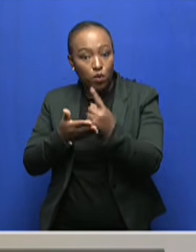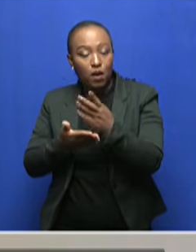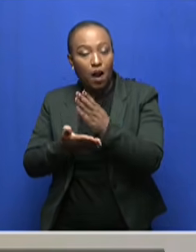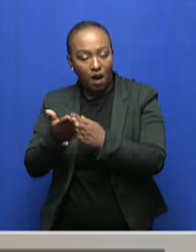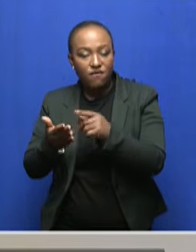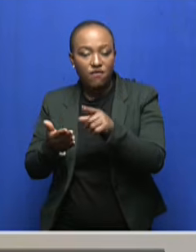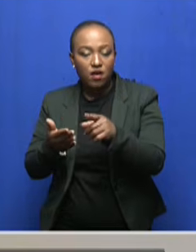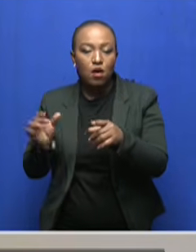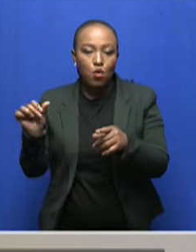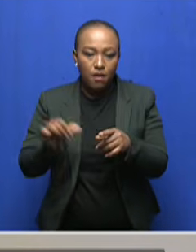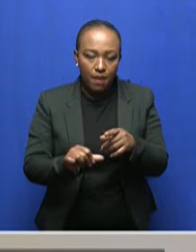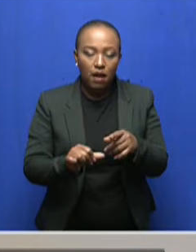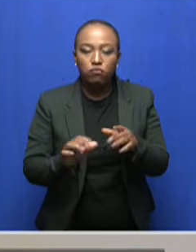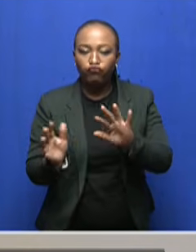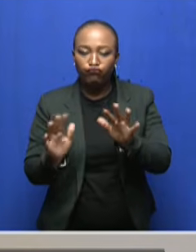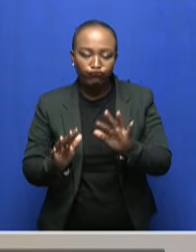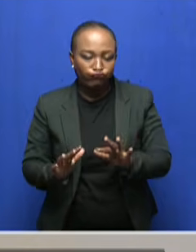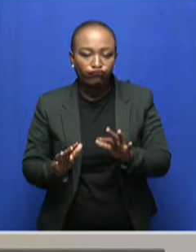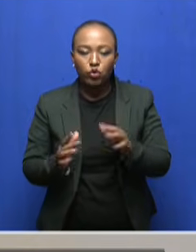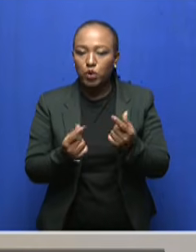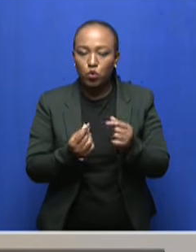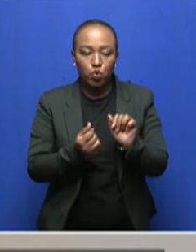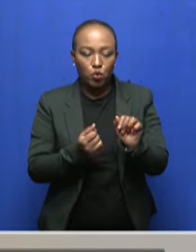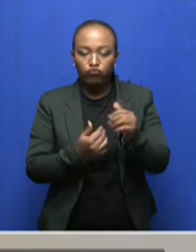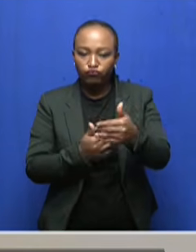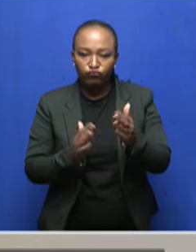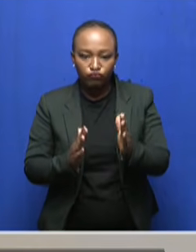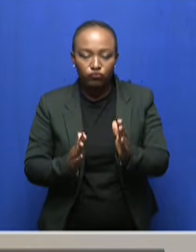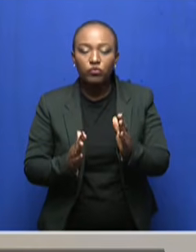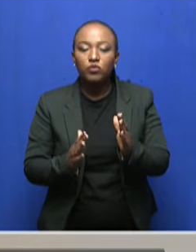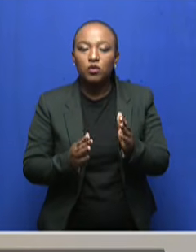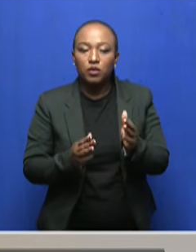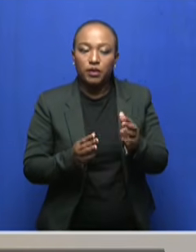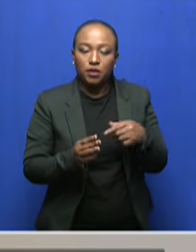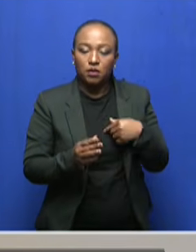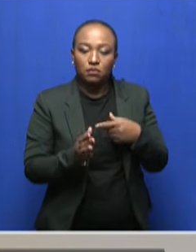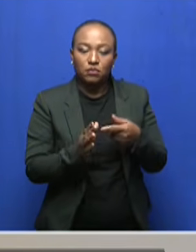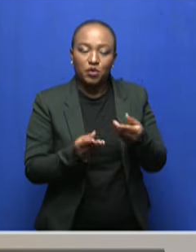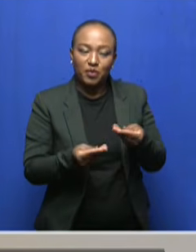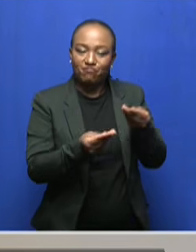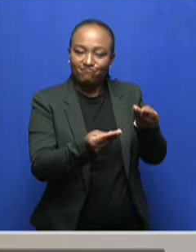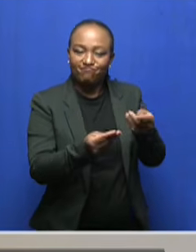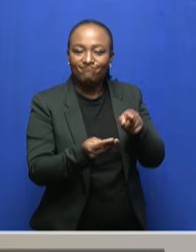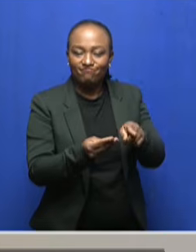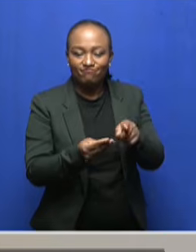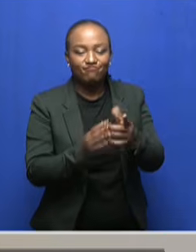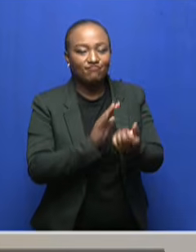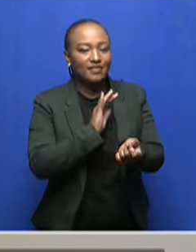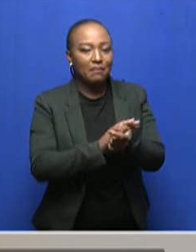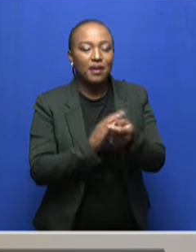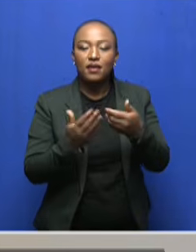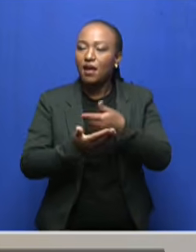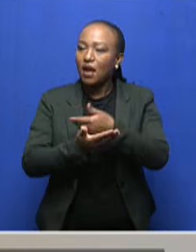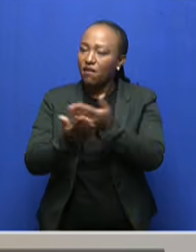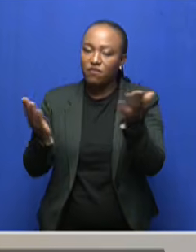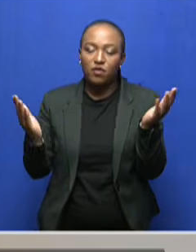half. We come back, we package your lovely piece in our lovely packaging, and then we send it out to you. And this happens all